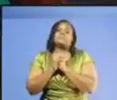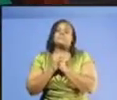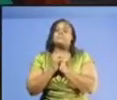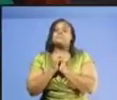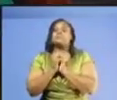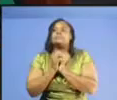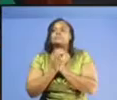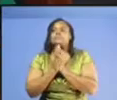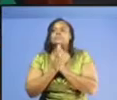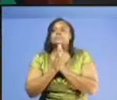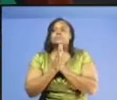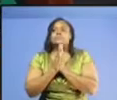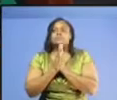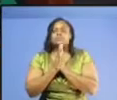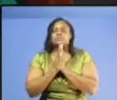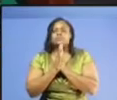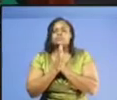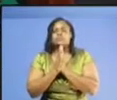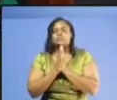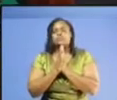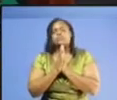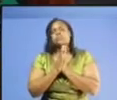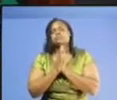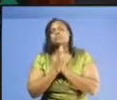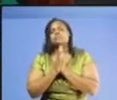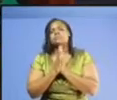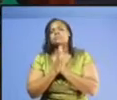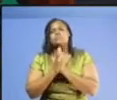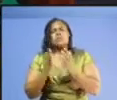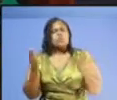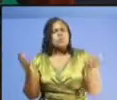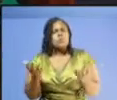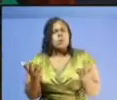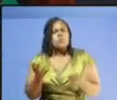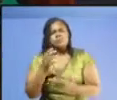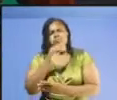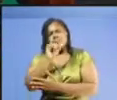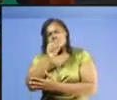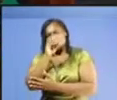Job, why does the text include him?